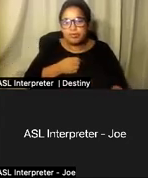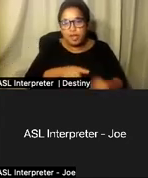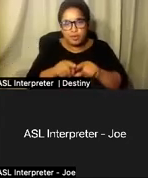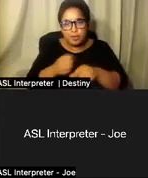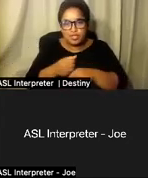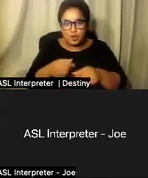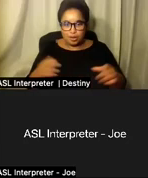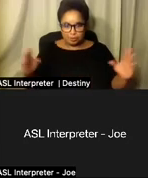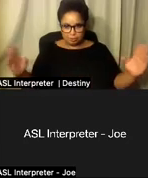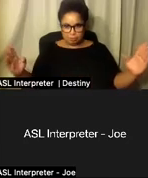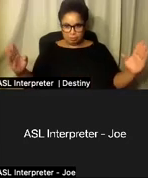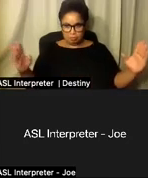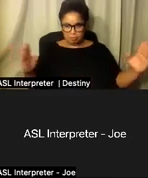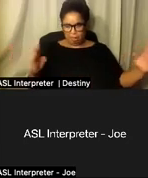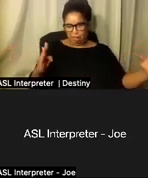Good.